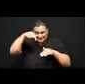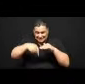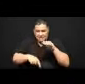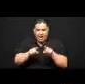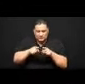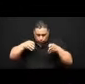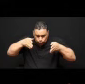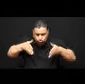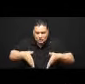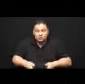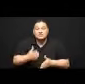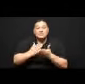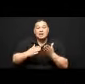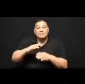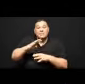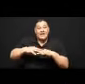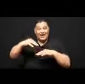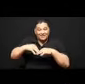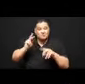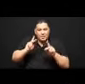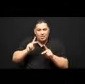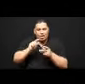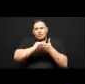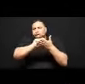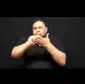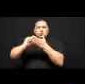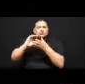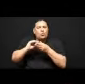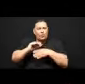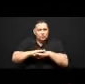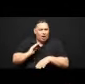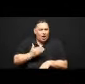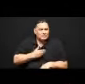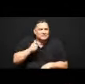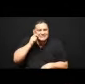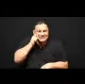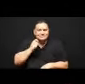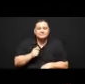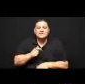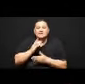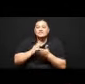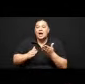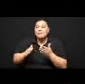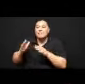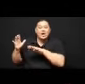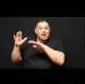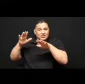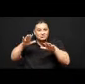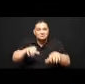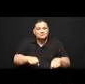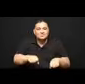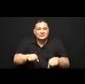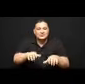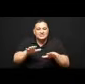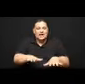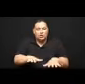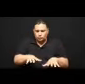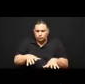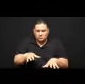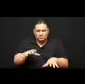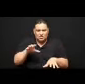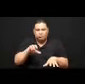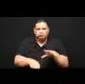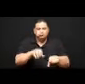trenches. Some native peoples doodled stories on our skin. Some settlers engulfed them, mining